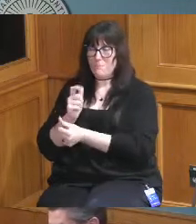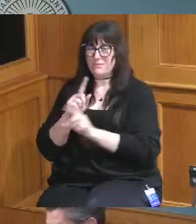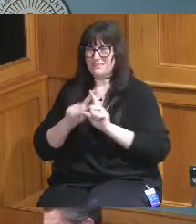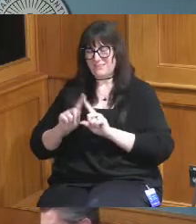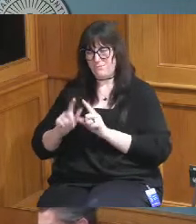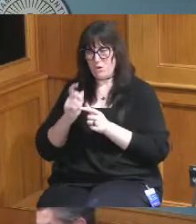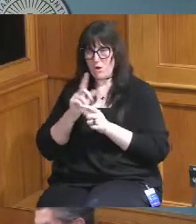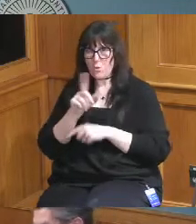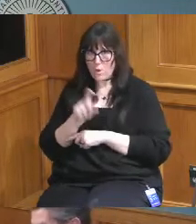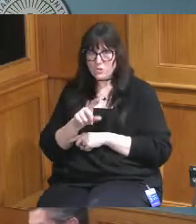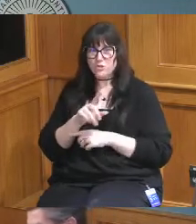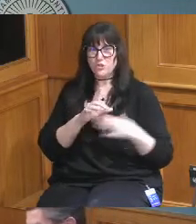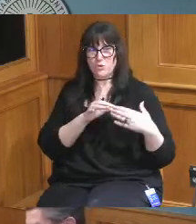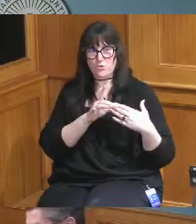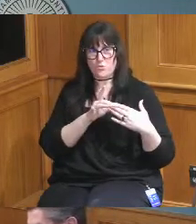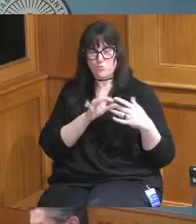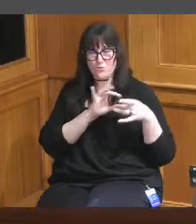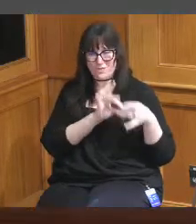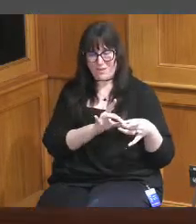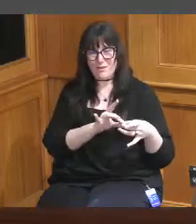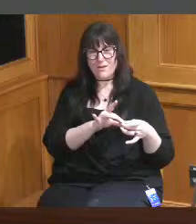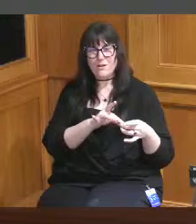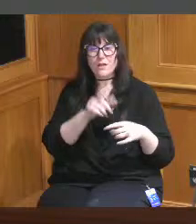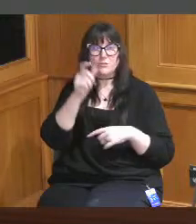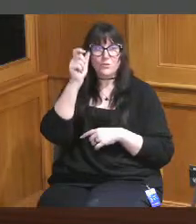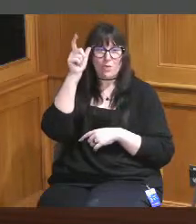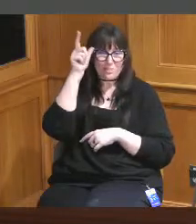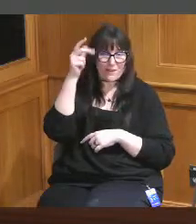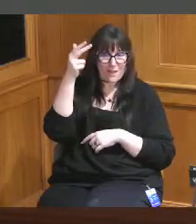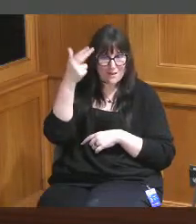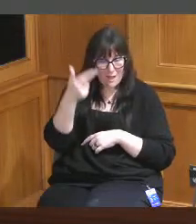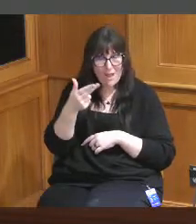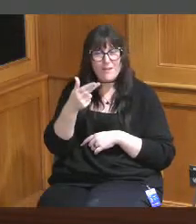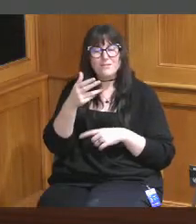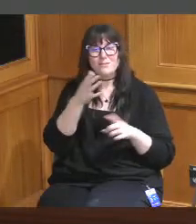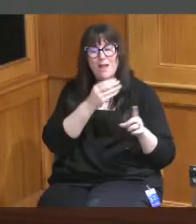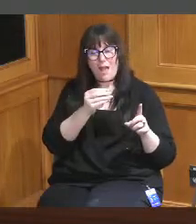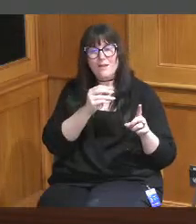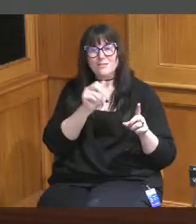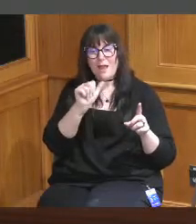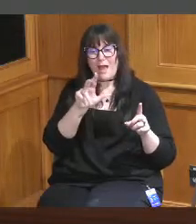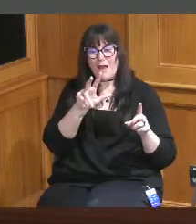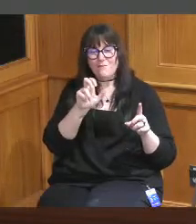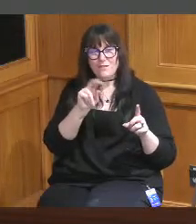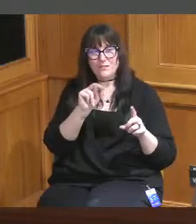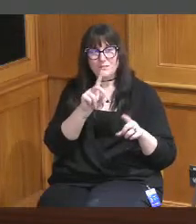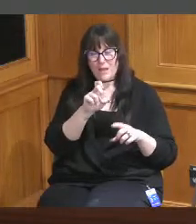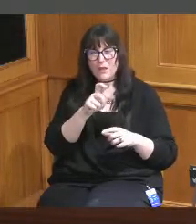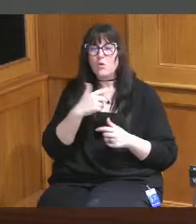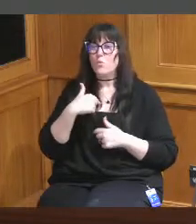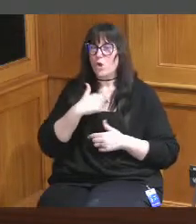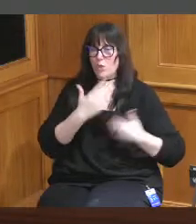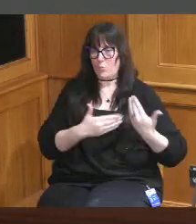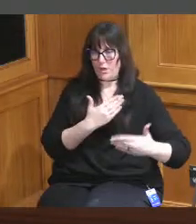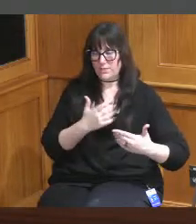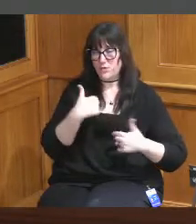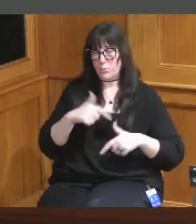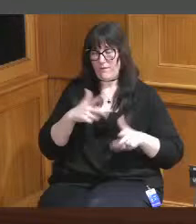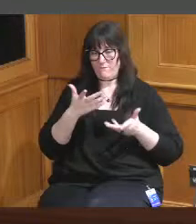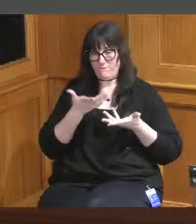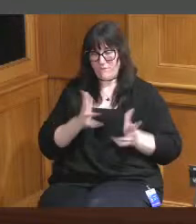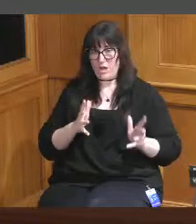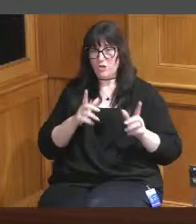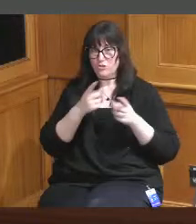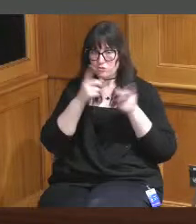the demonstrations in Lincoln Heights and Evendale over the past couple of weeks. We are in the process of doing that. We've met with the Sheriff's Office, we've met